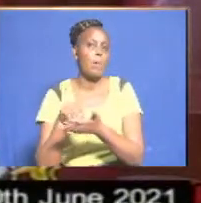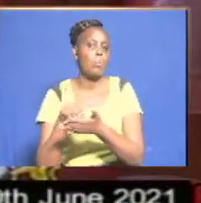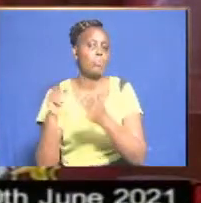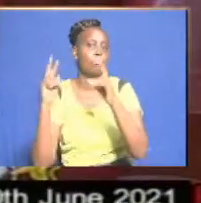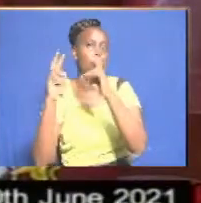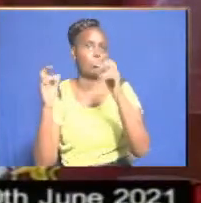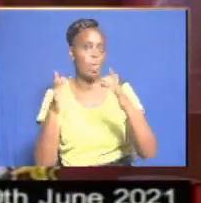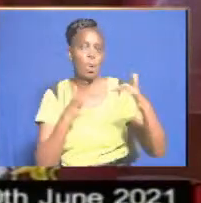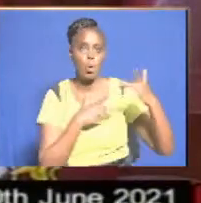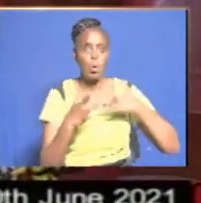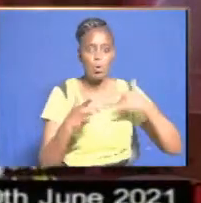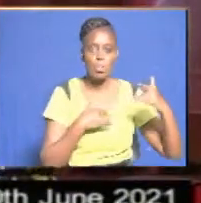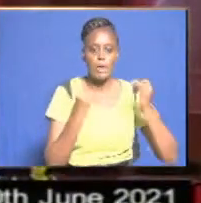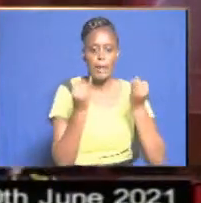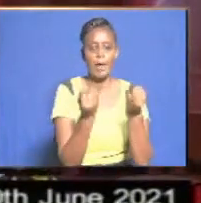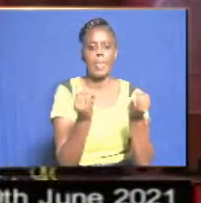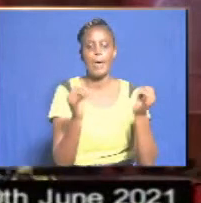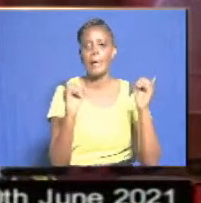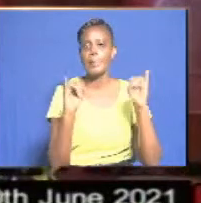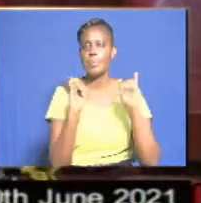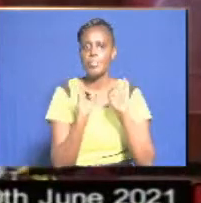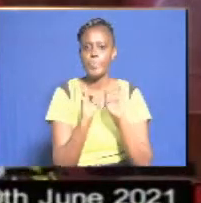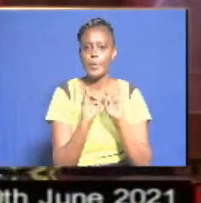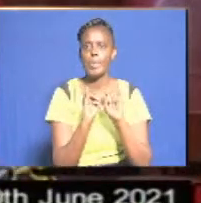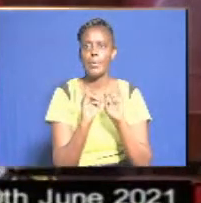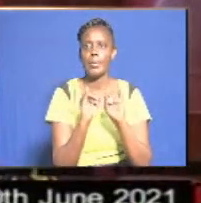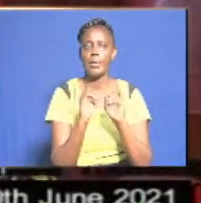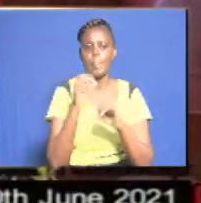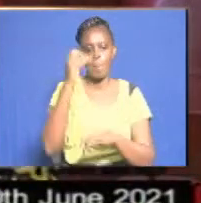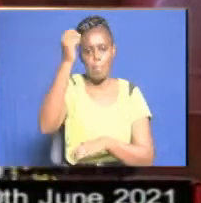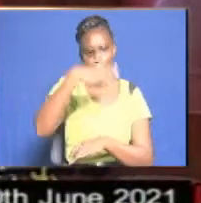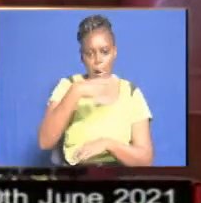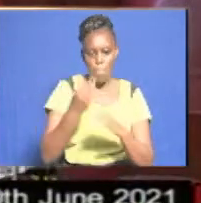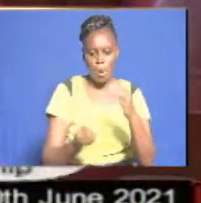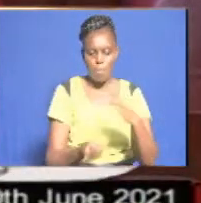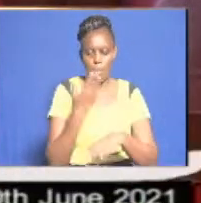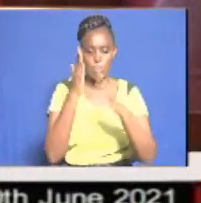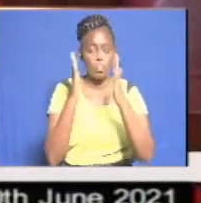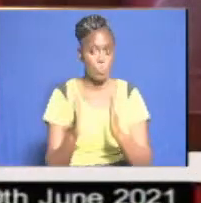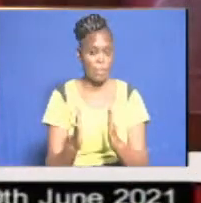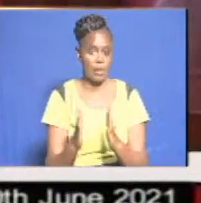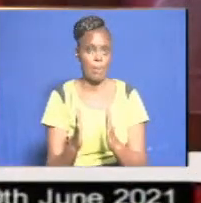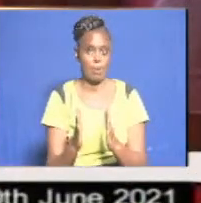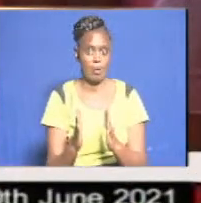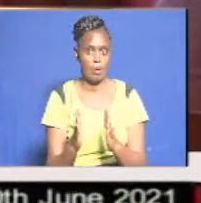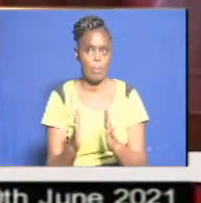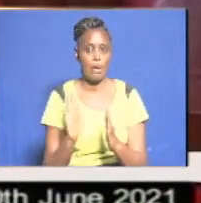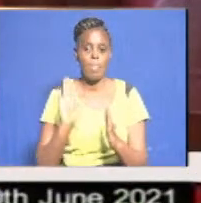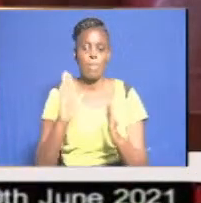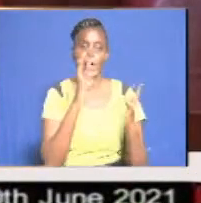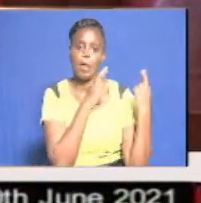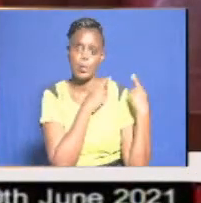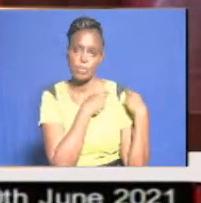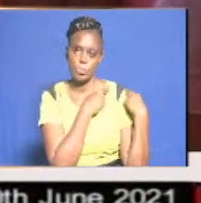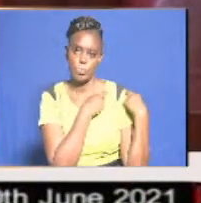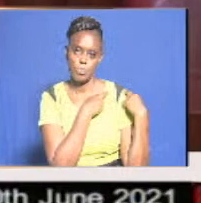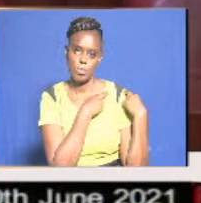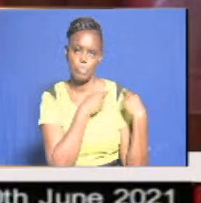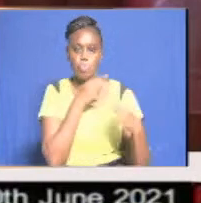independent power producers and their role in the